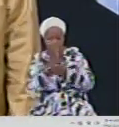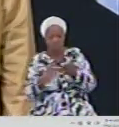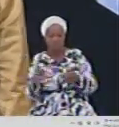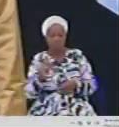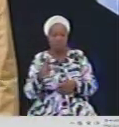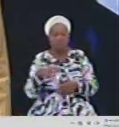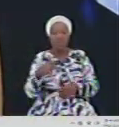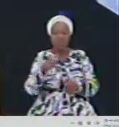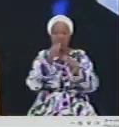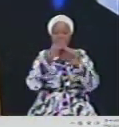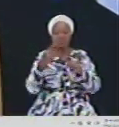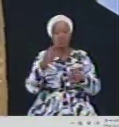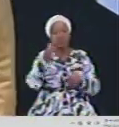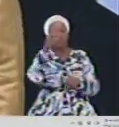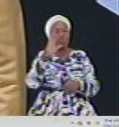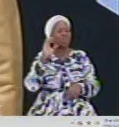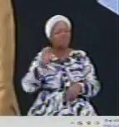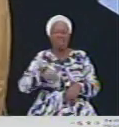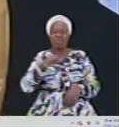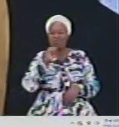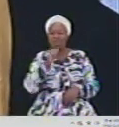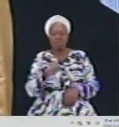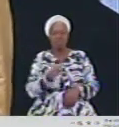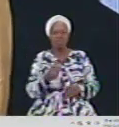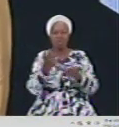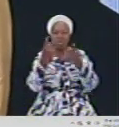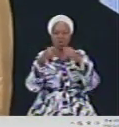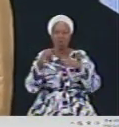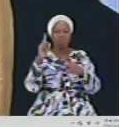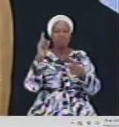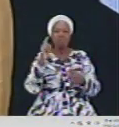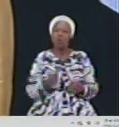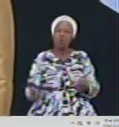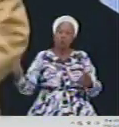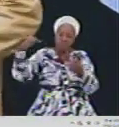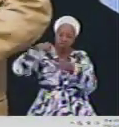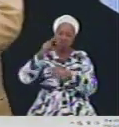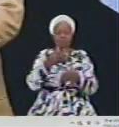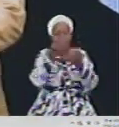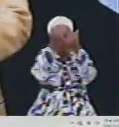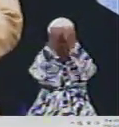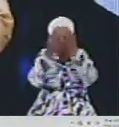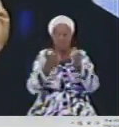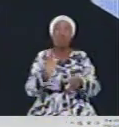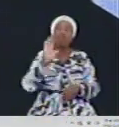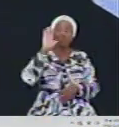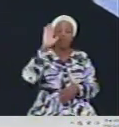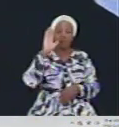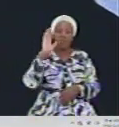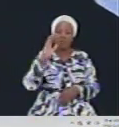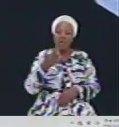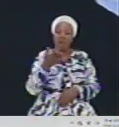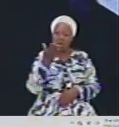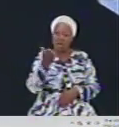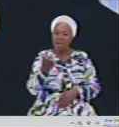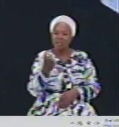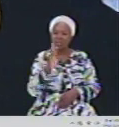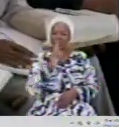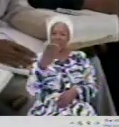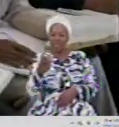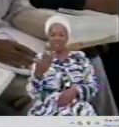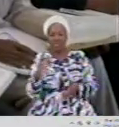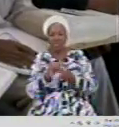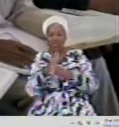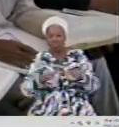The blessings of God cannot come until you obey him. Are there things you are covering up? Are